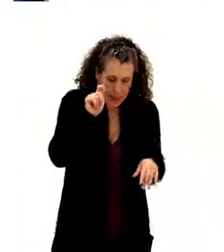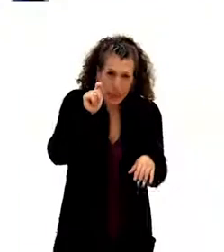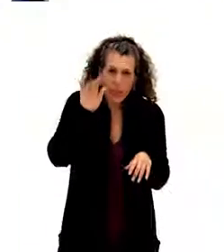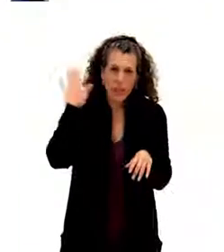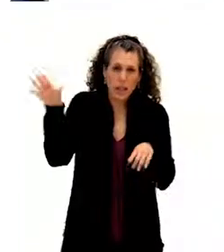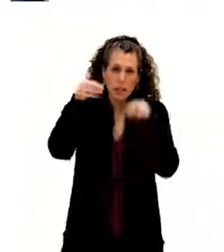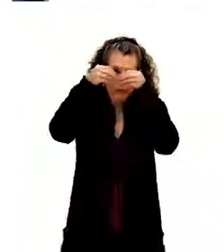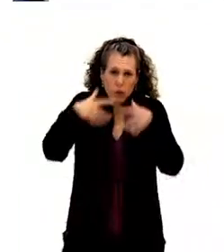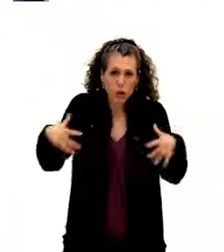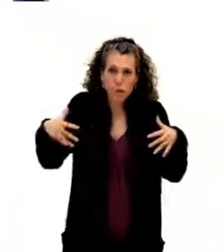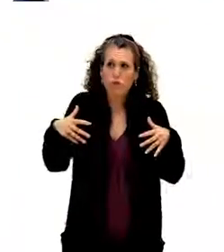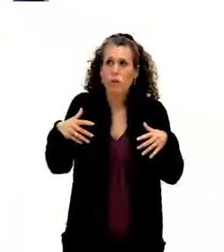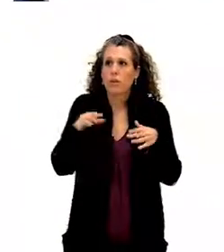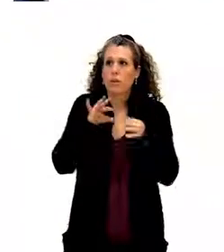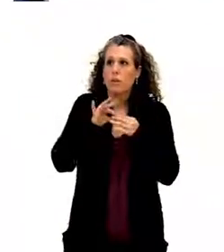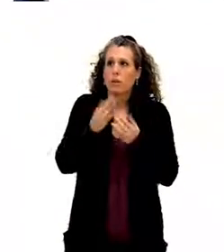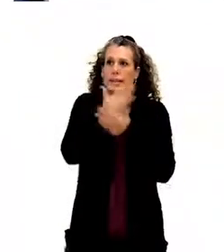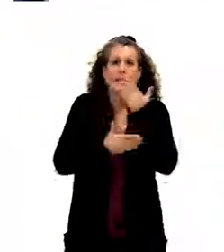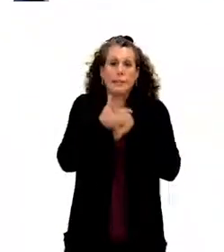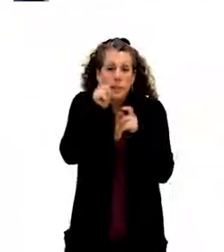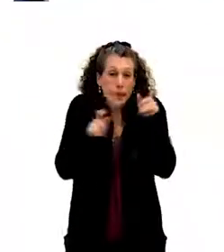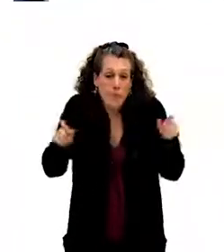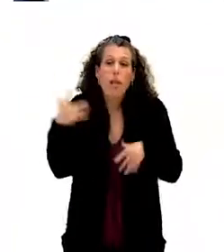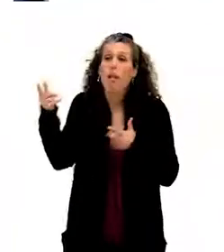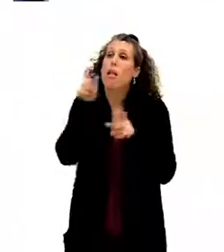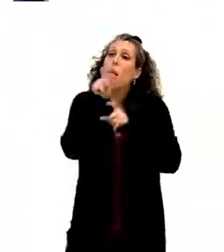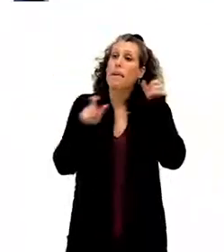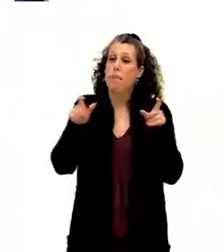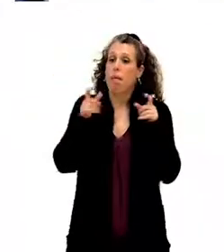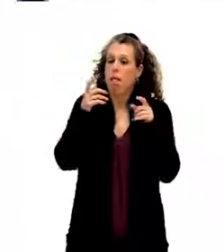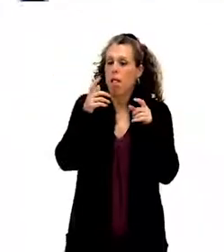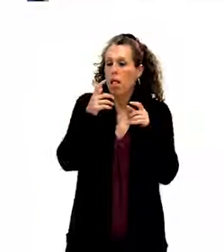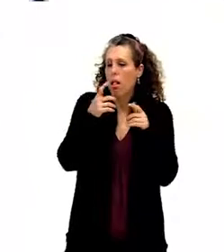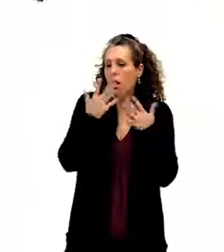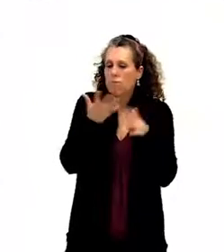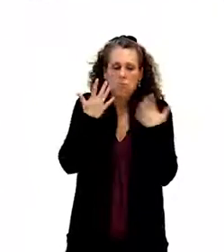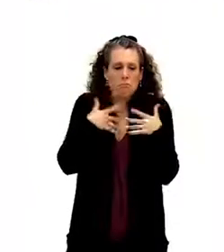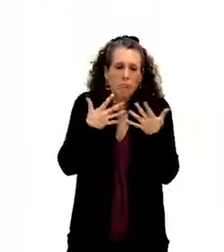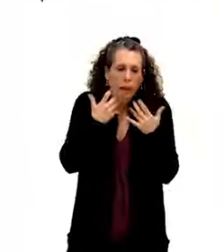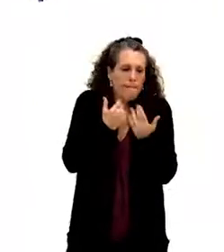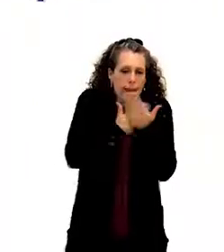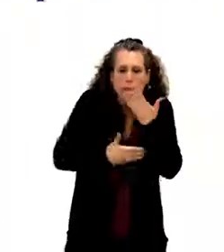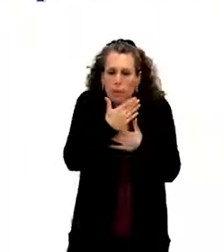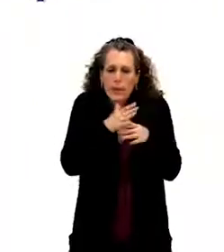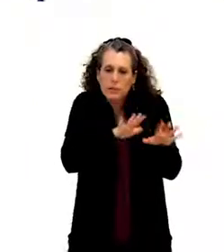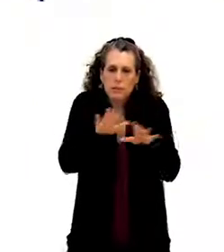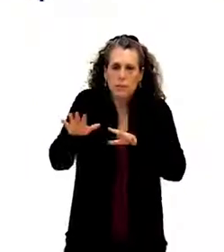for disabled persons and people with impairments for